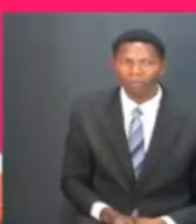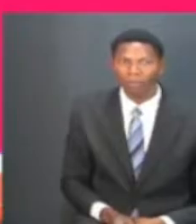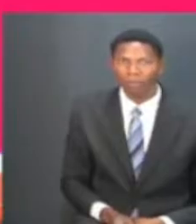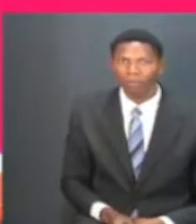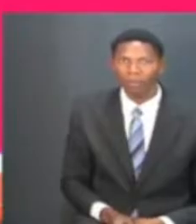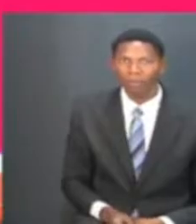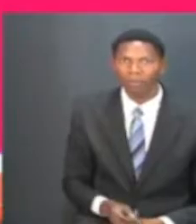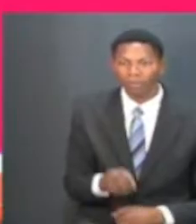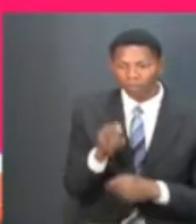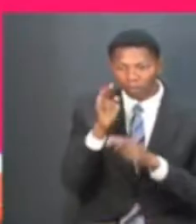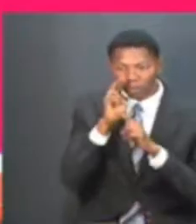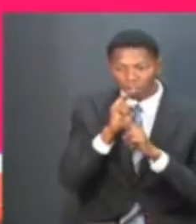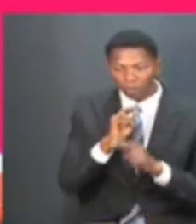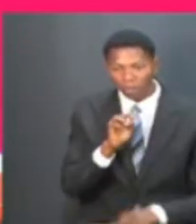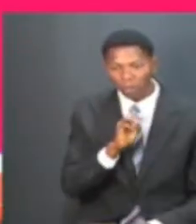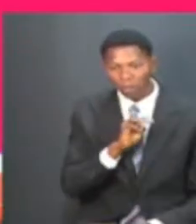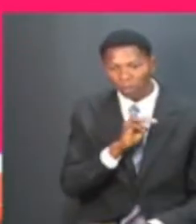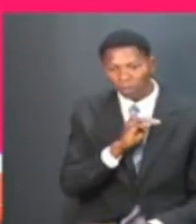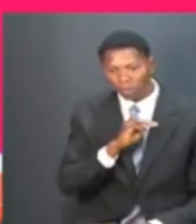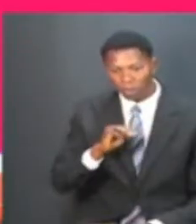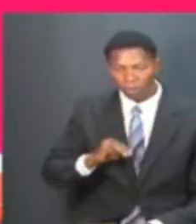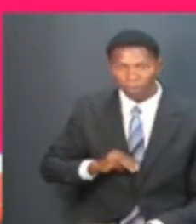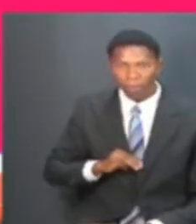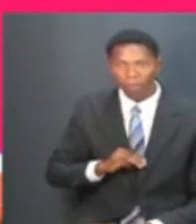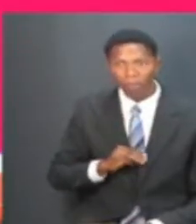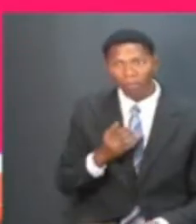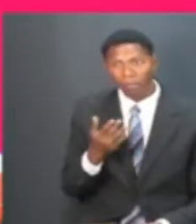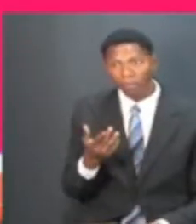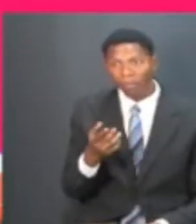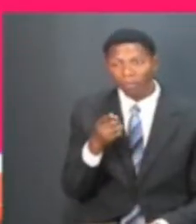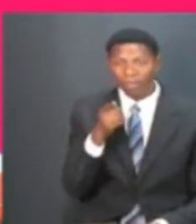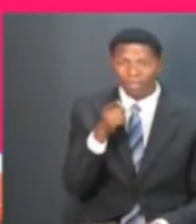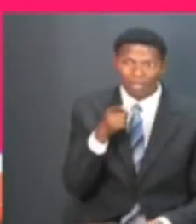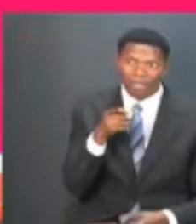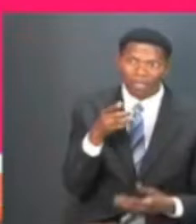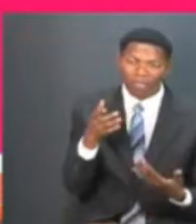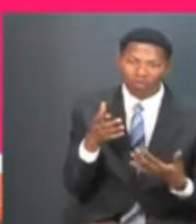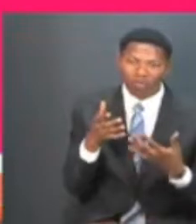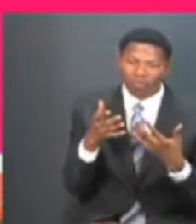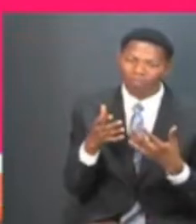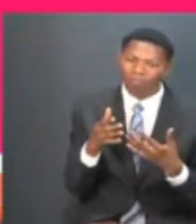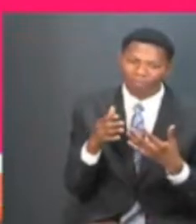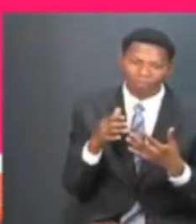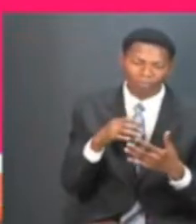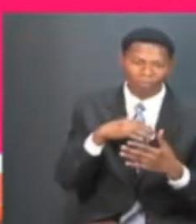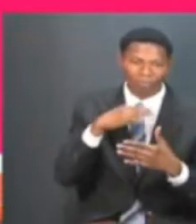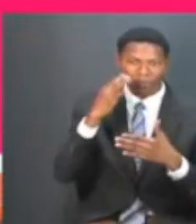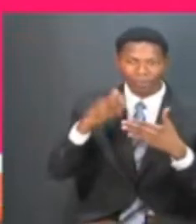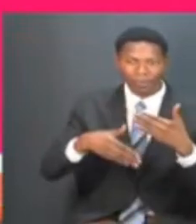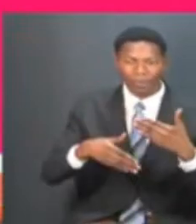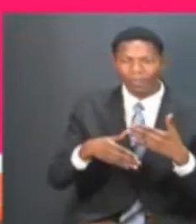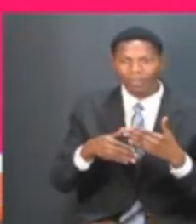that brings us to the end of the statement ably made by